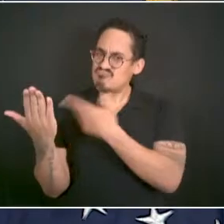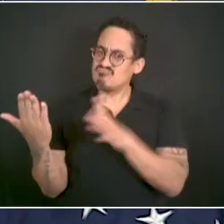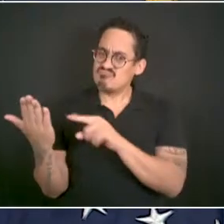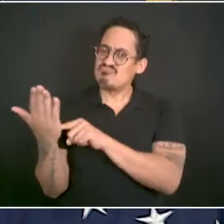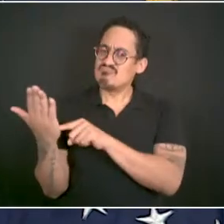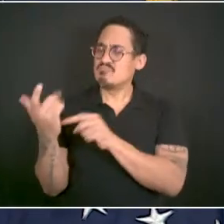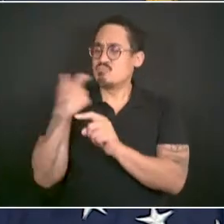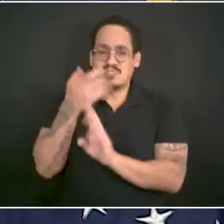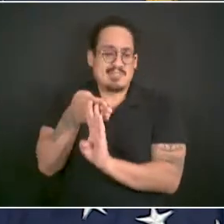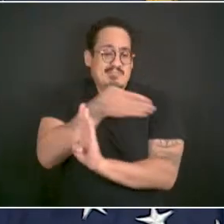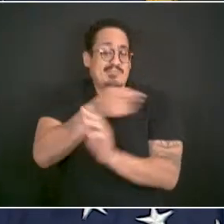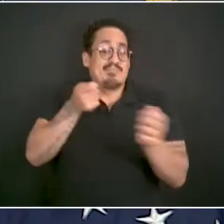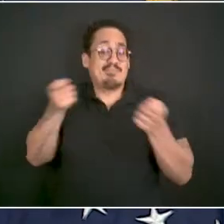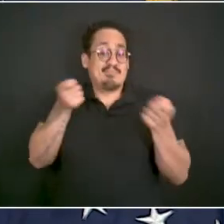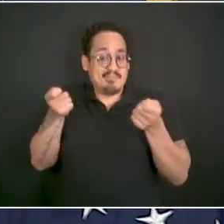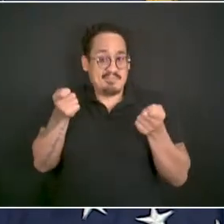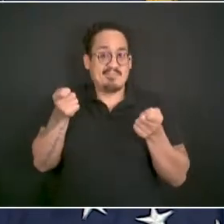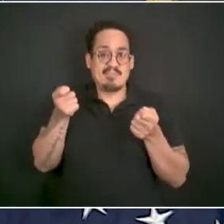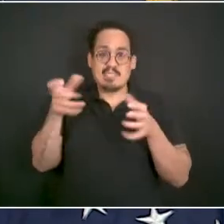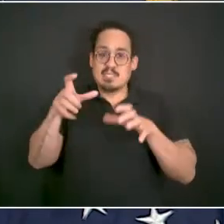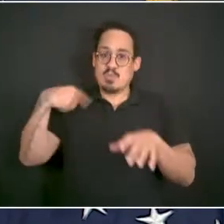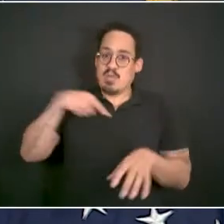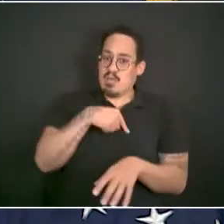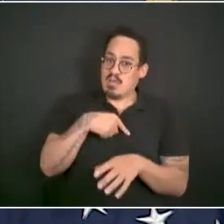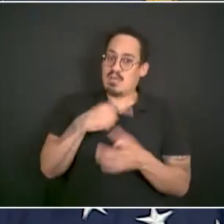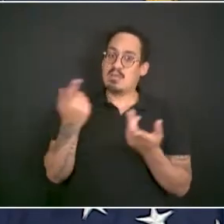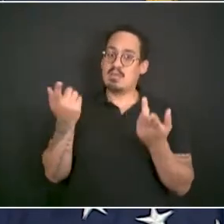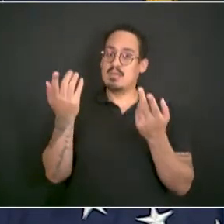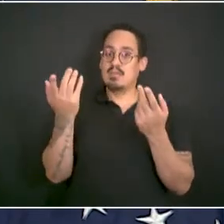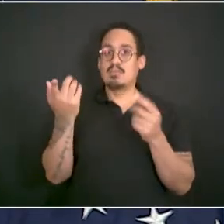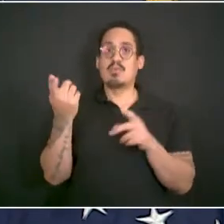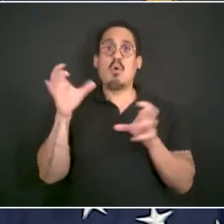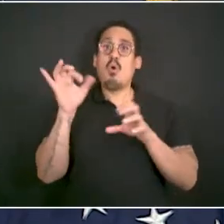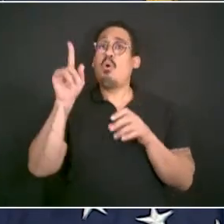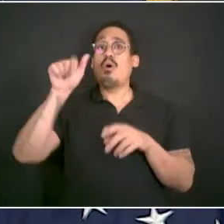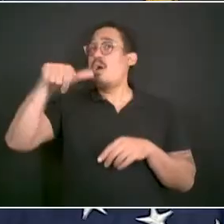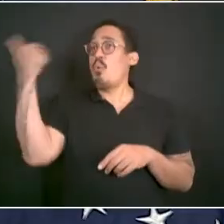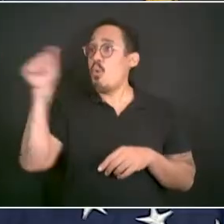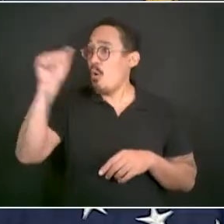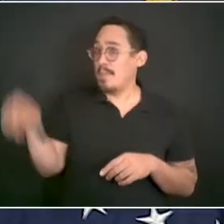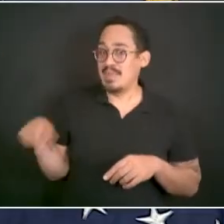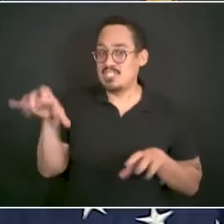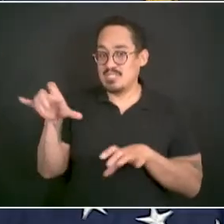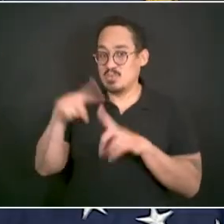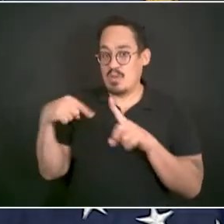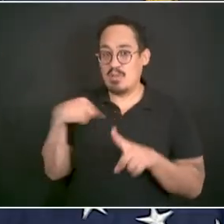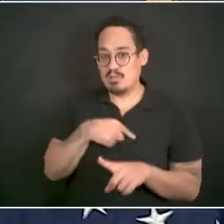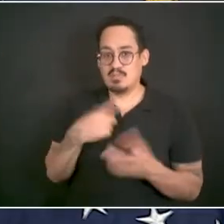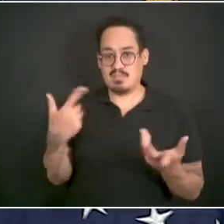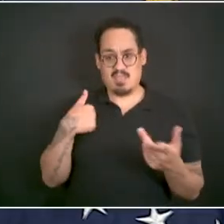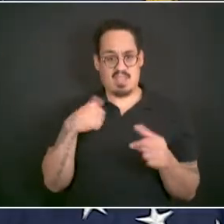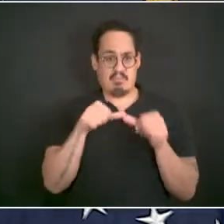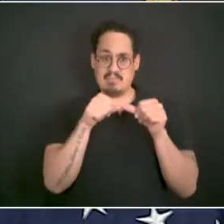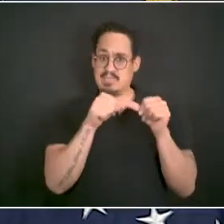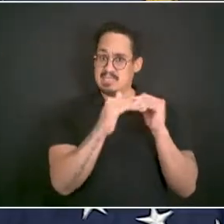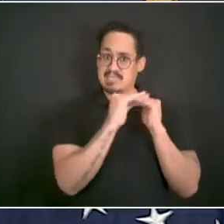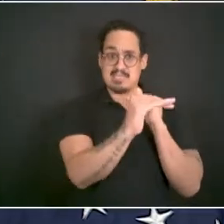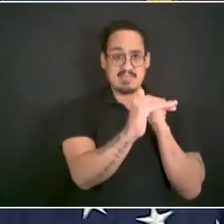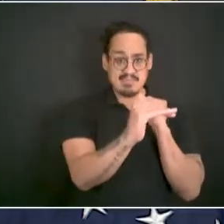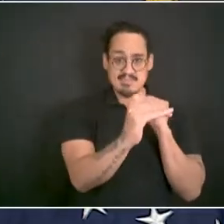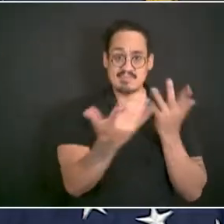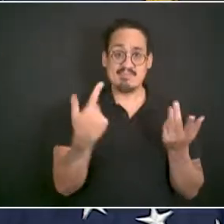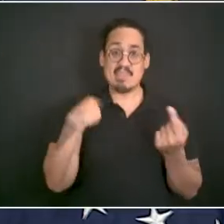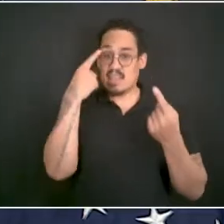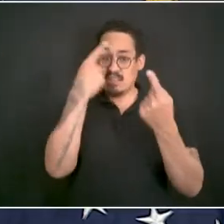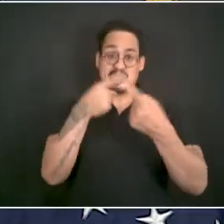previous administration did to us or what Albany just did to us? See, I'm consistent. I disagree when you